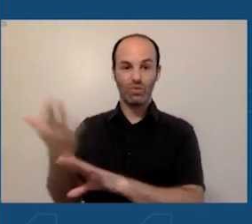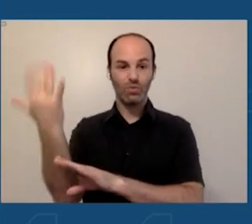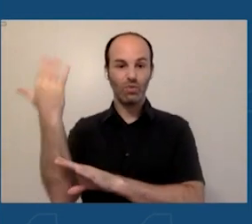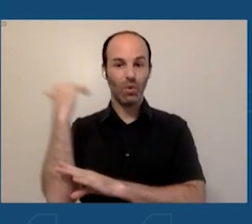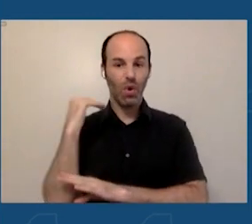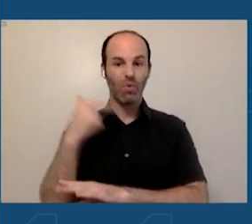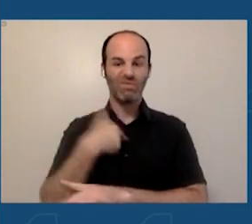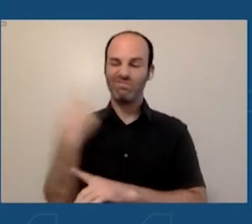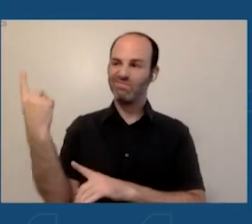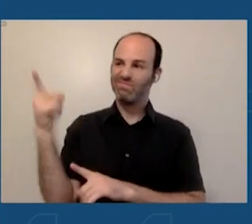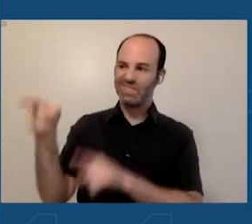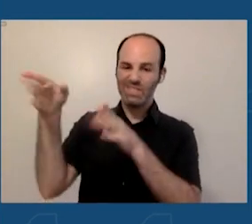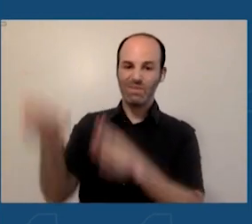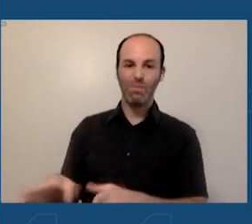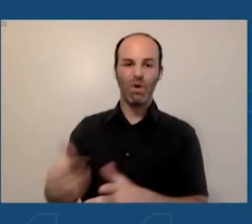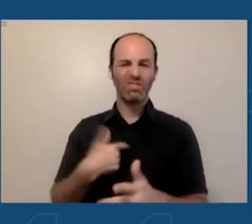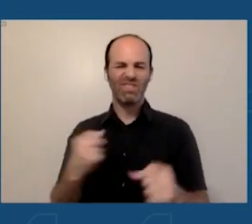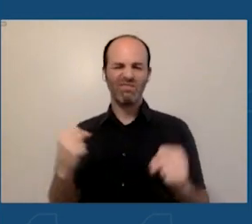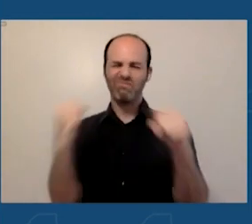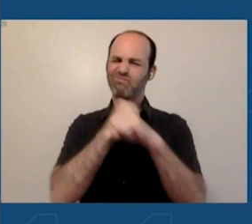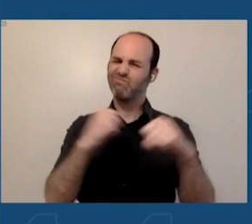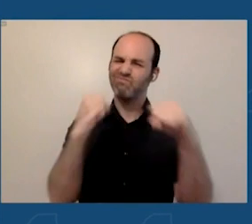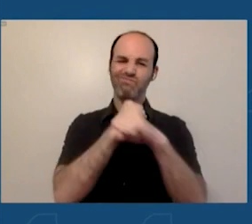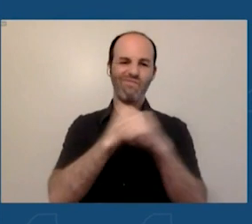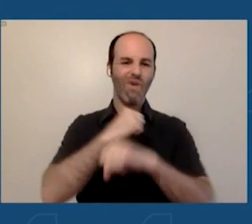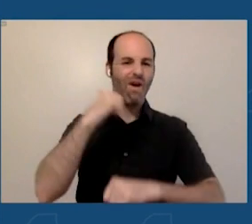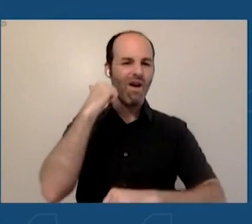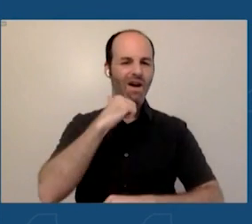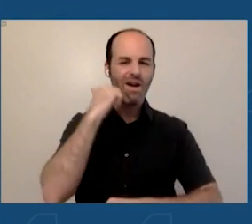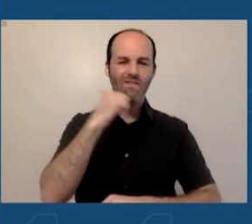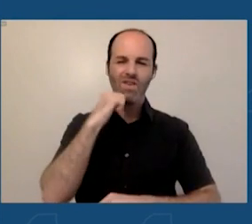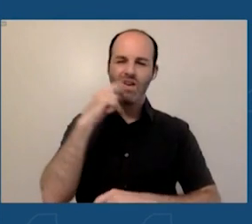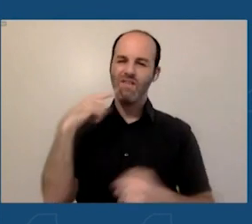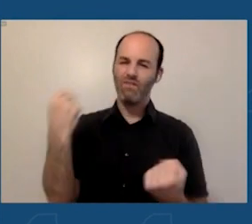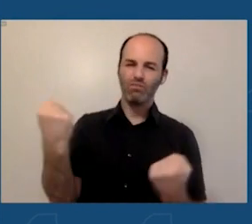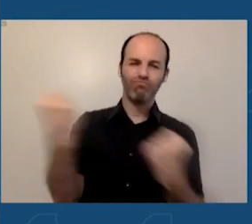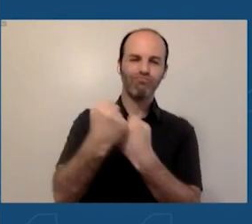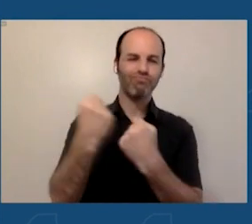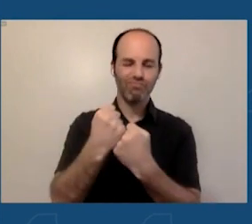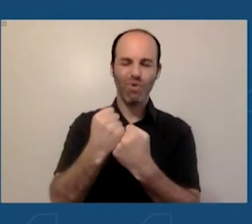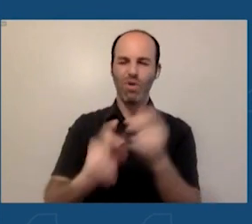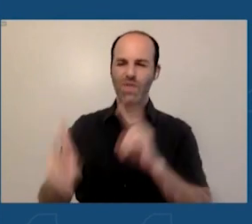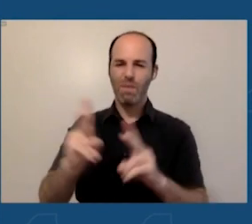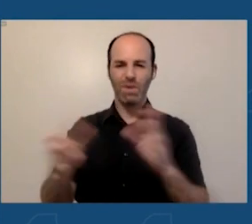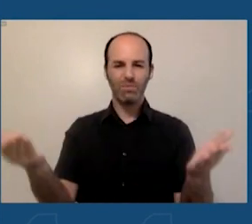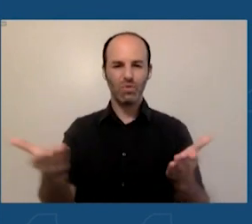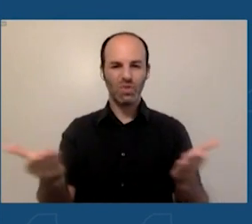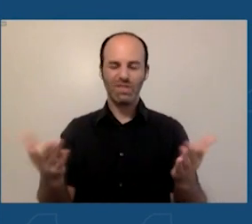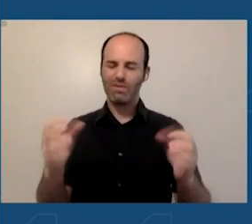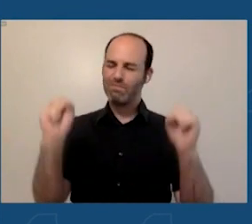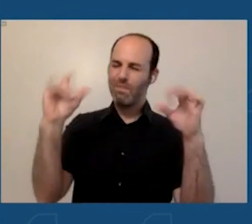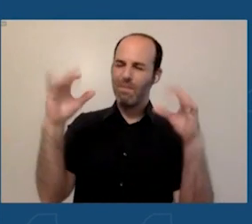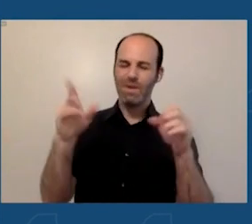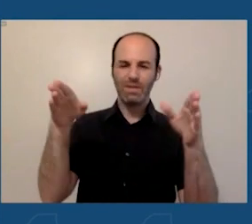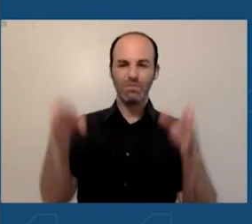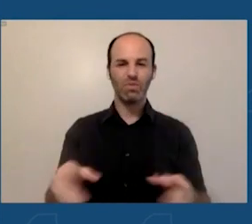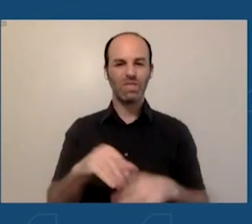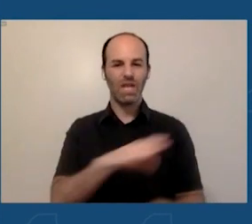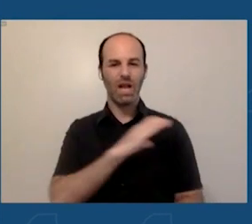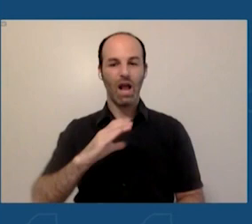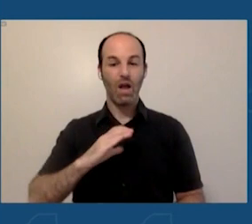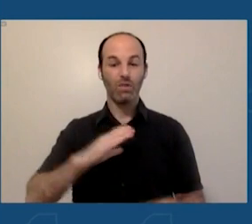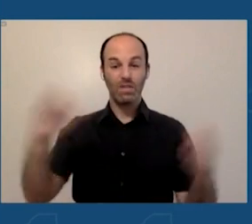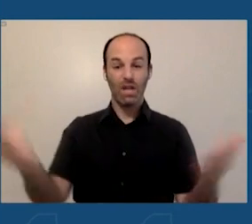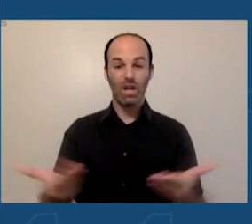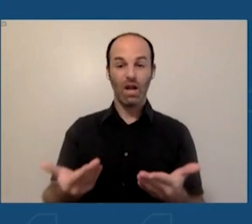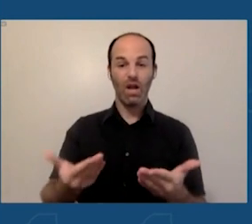fights every single day on behalf of the constituents, and he's such an amazing member of Congress. Ladies and gentlemen, let me introduce